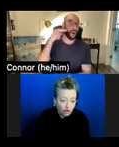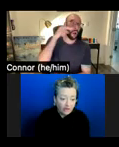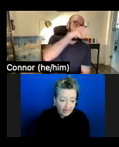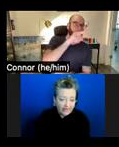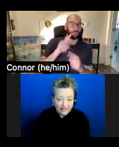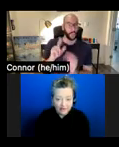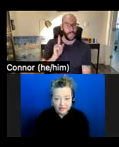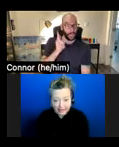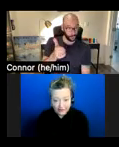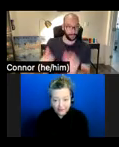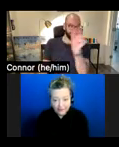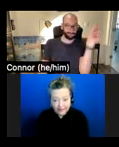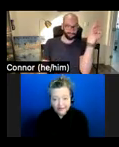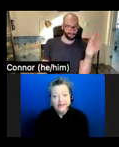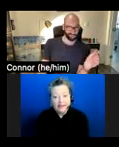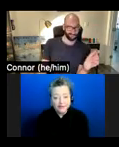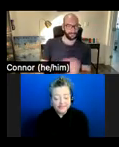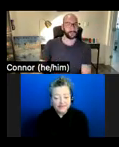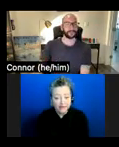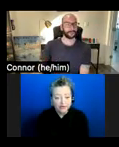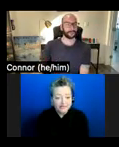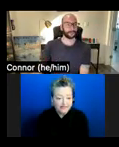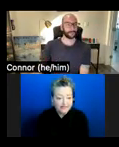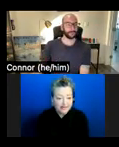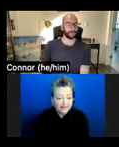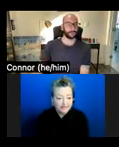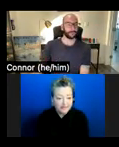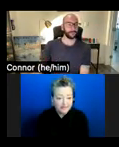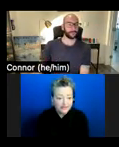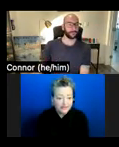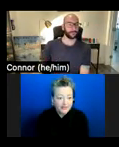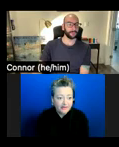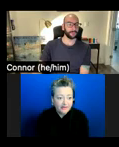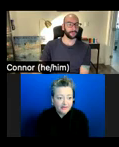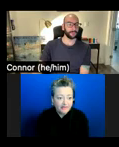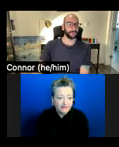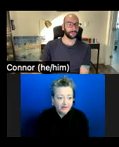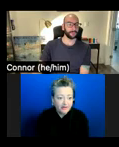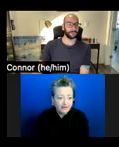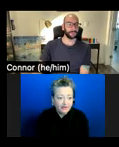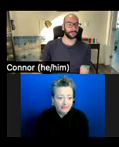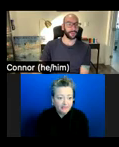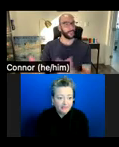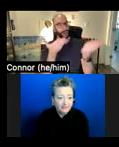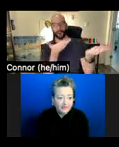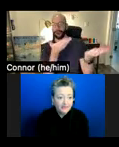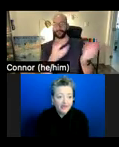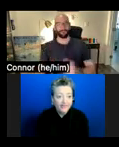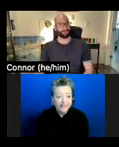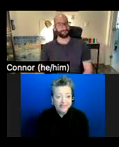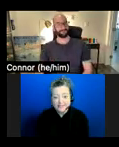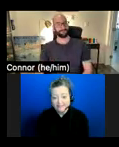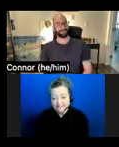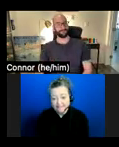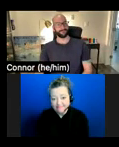your column and then click on later, and you'll see that they're all saved there. And I'll show you here on the very far left column, and